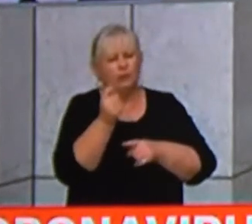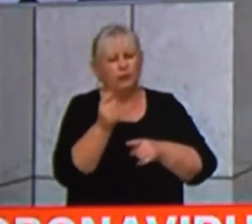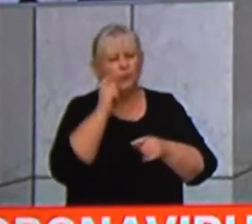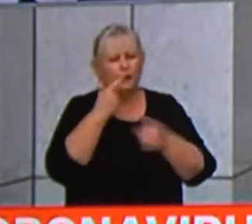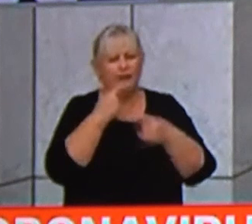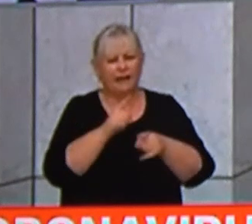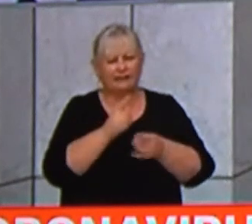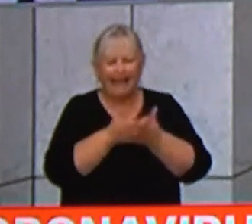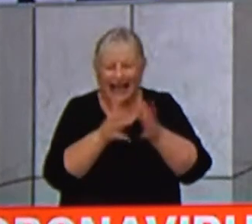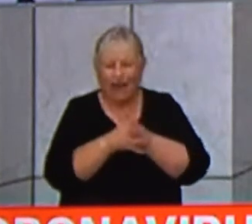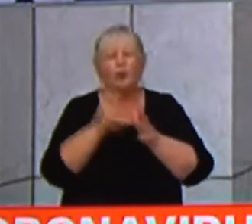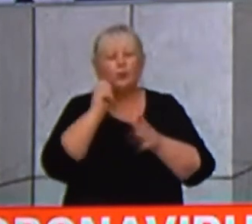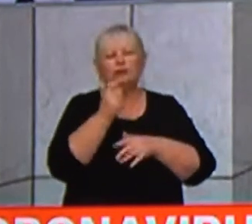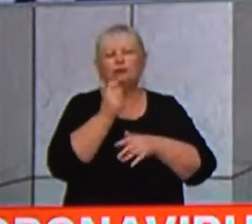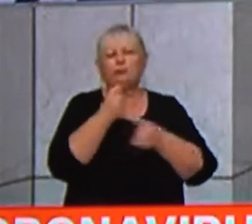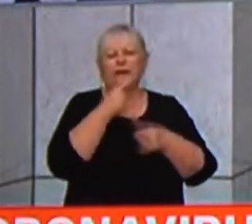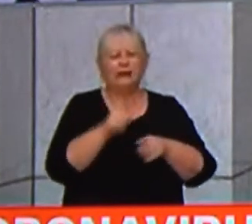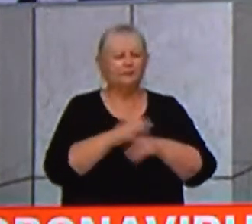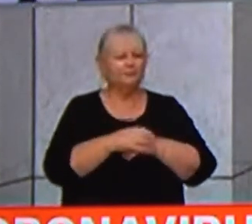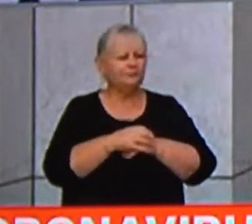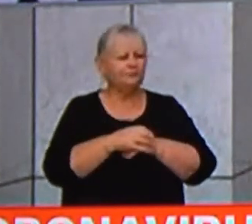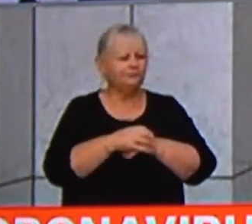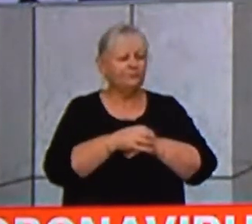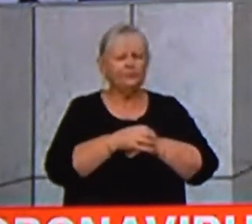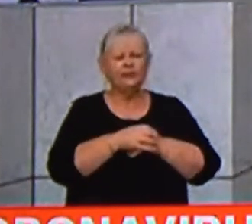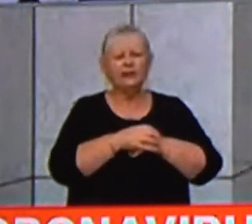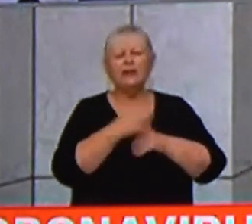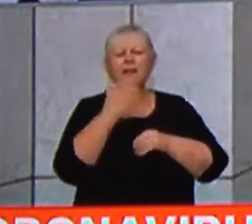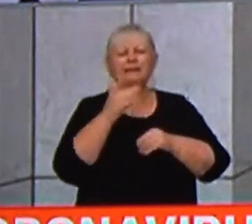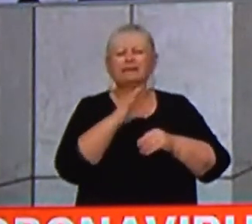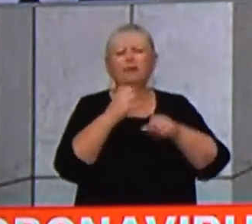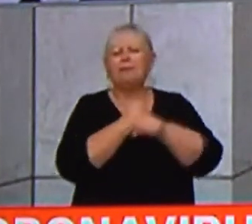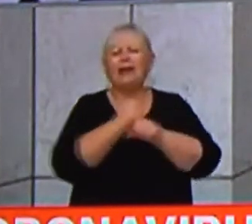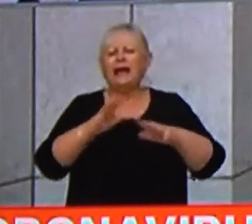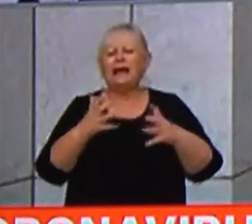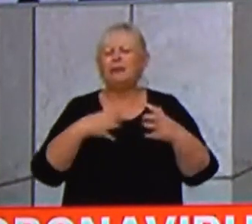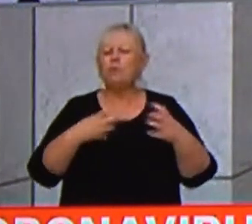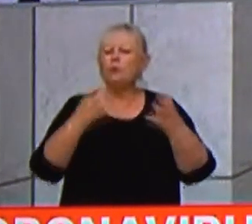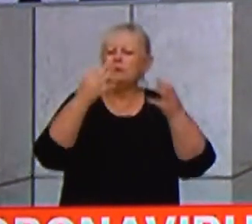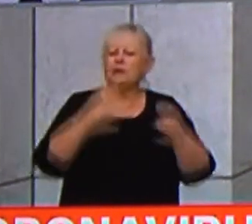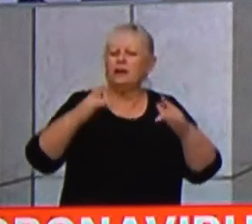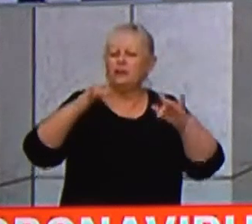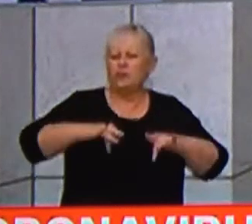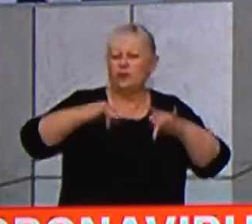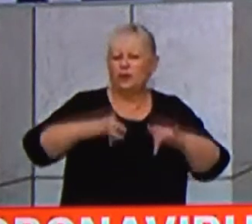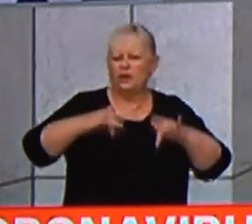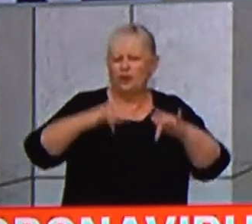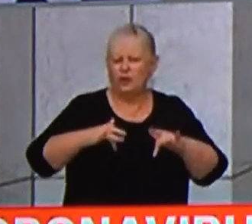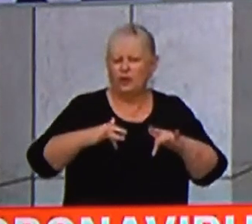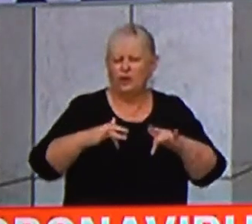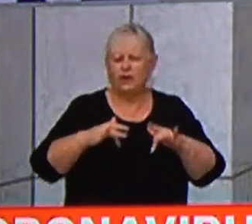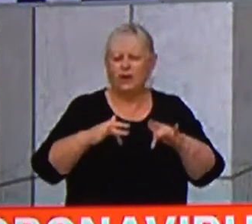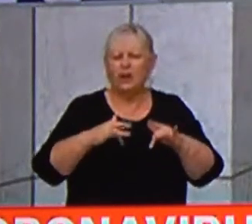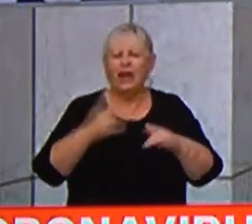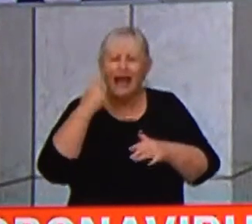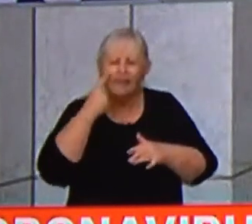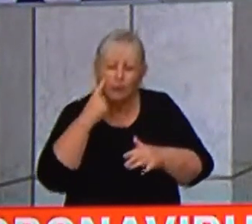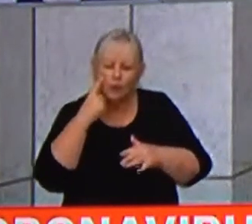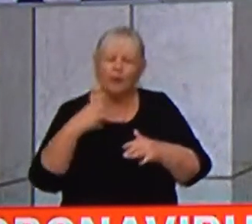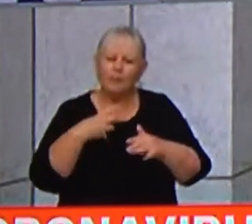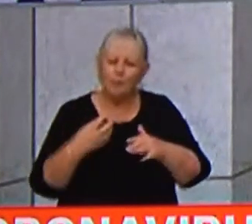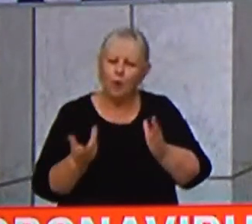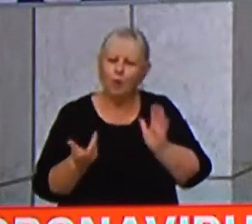about these issues. Google has shown a 75% increase in searches when it comes to issues around domestic violence